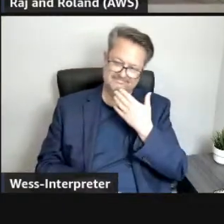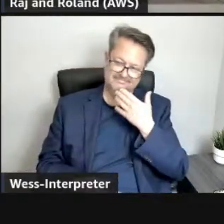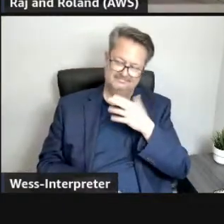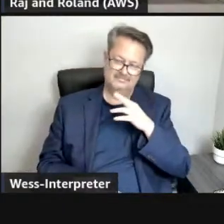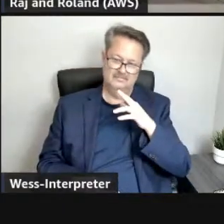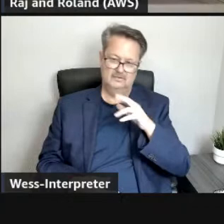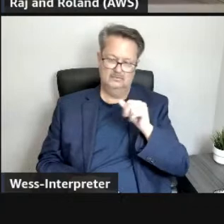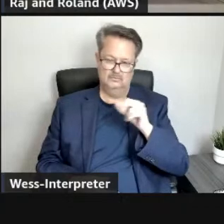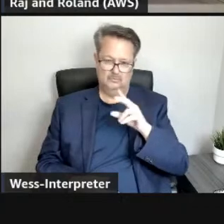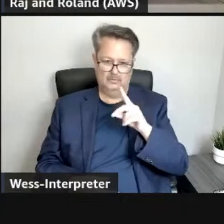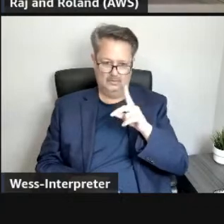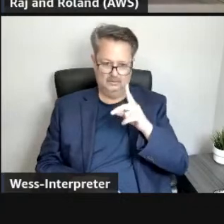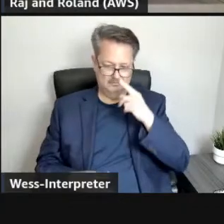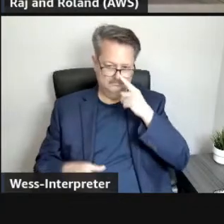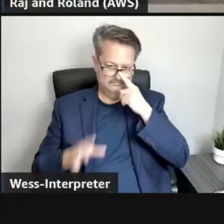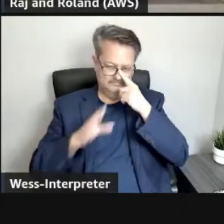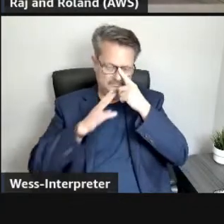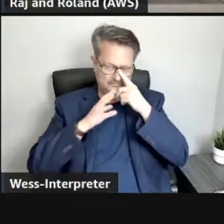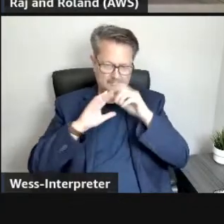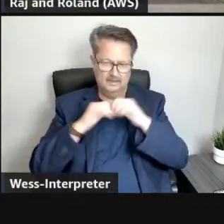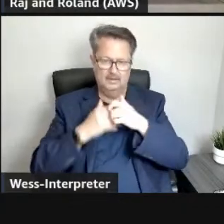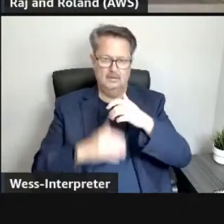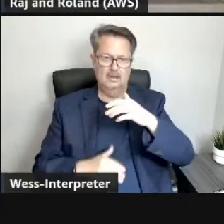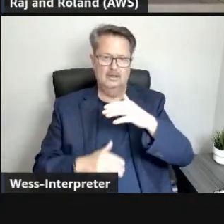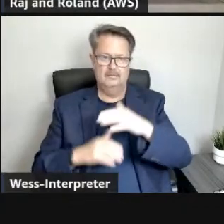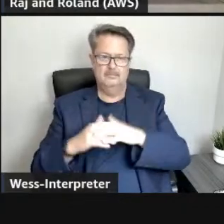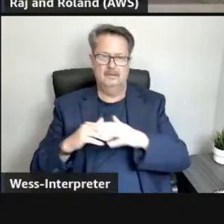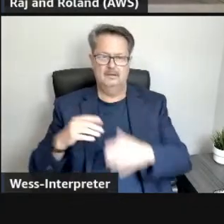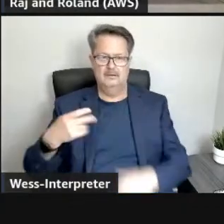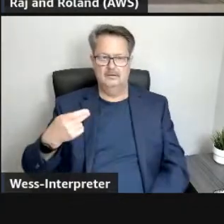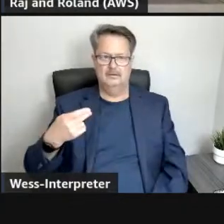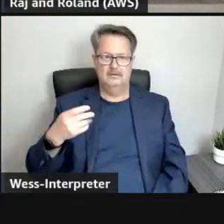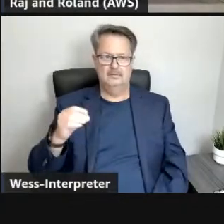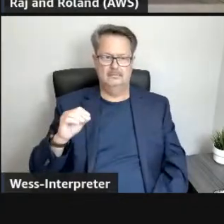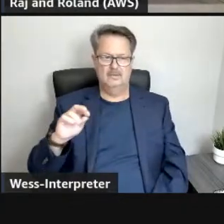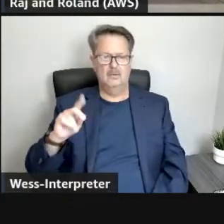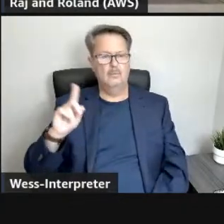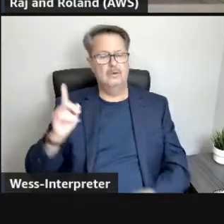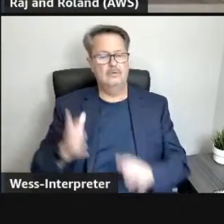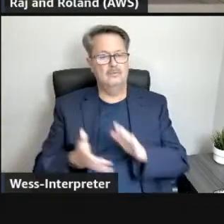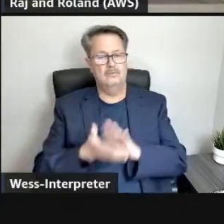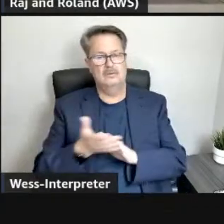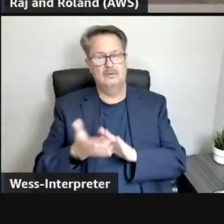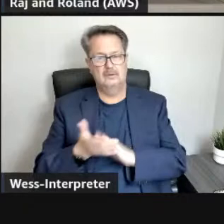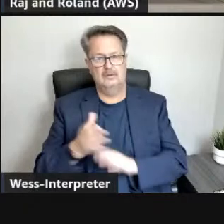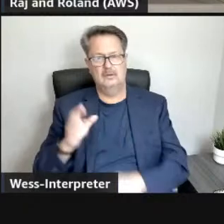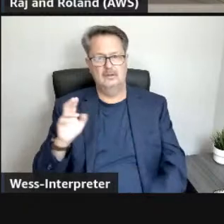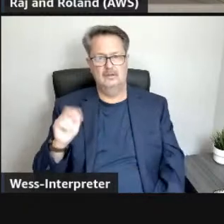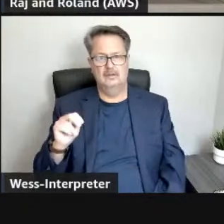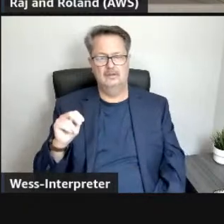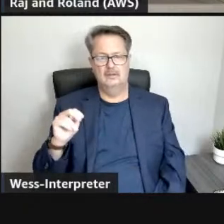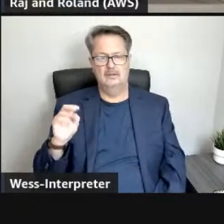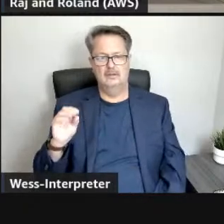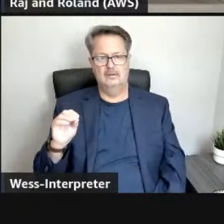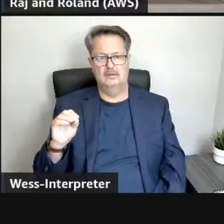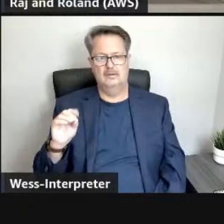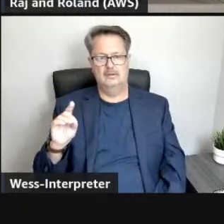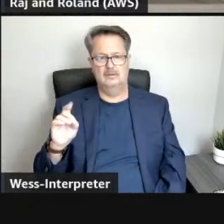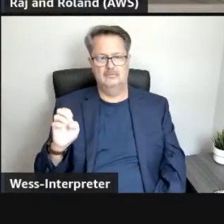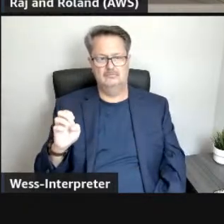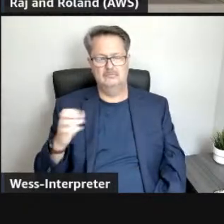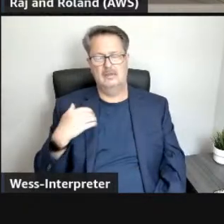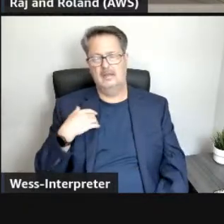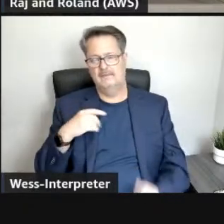about how you can optimize the pods. Now, where do the pods run? On your nodes. you have a couple options to optimize your cost